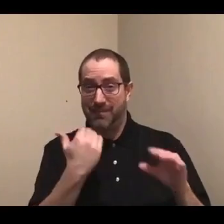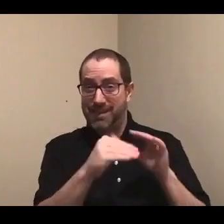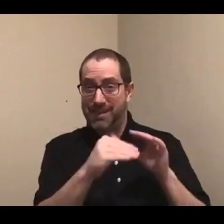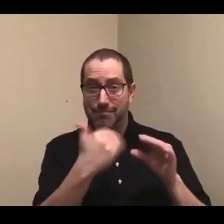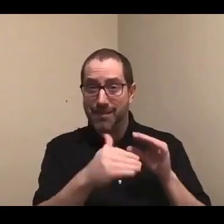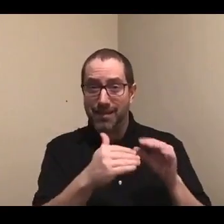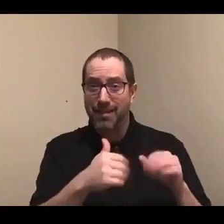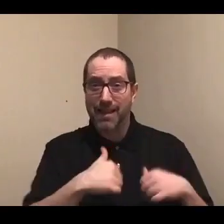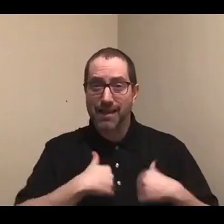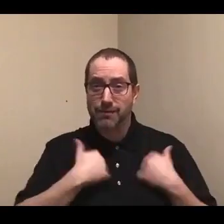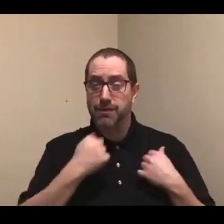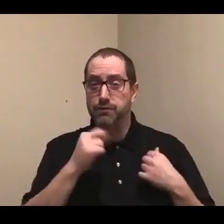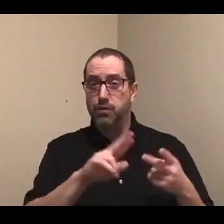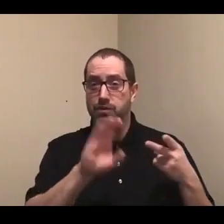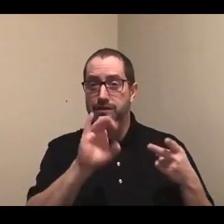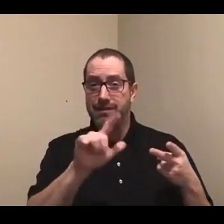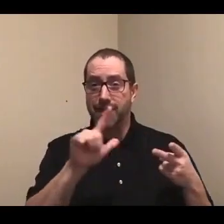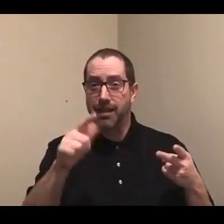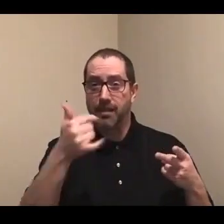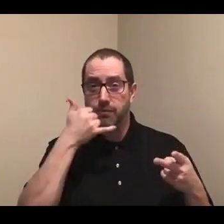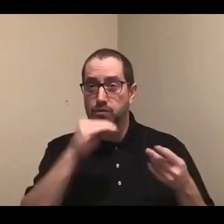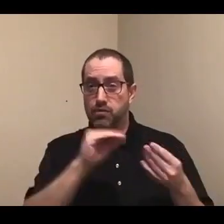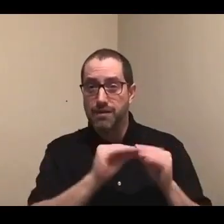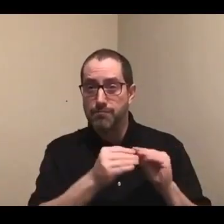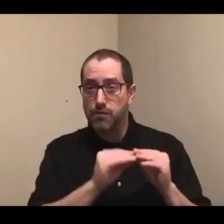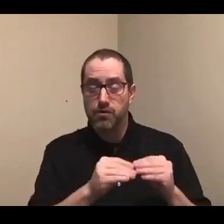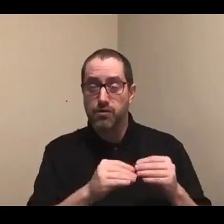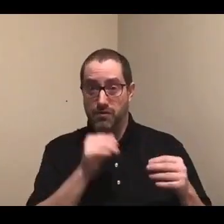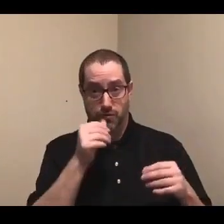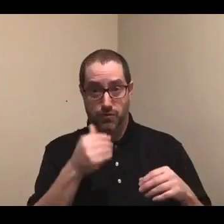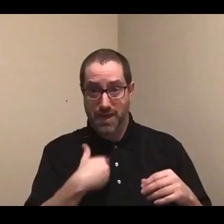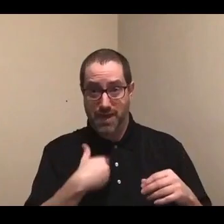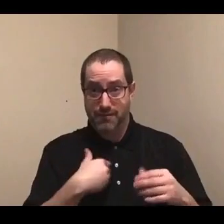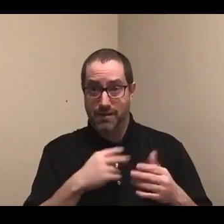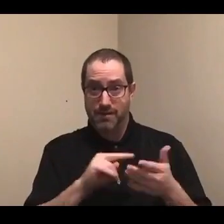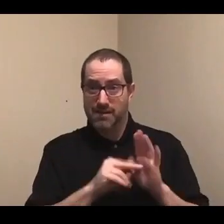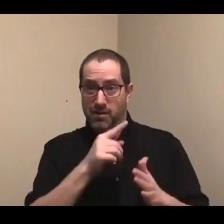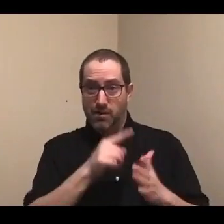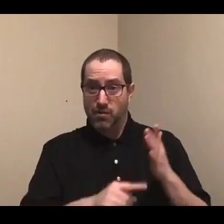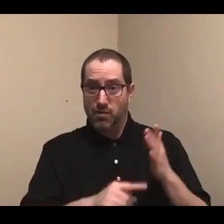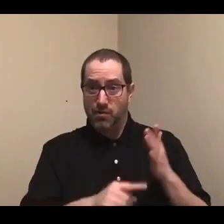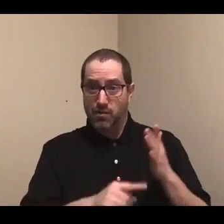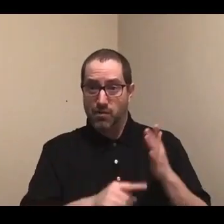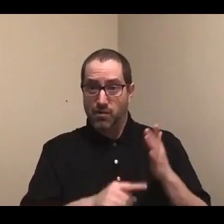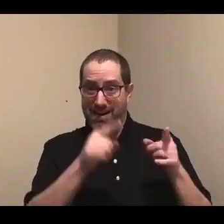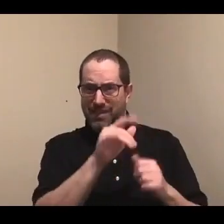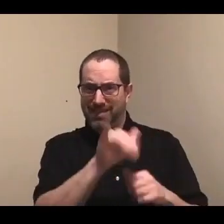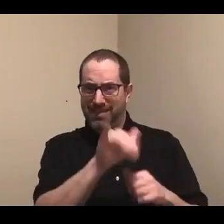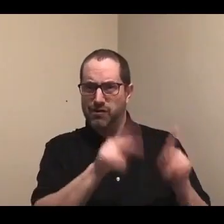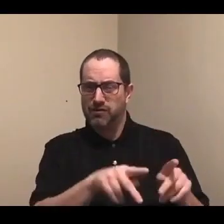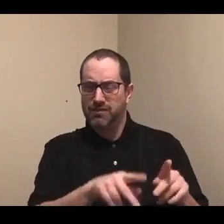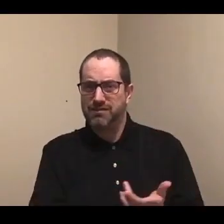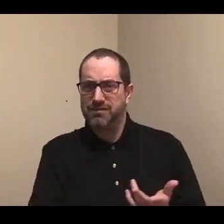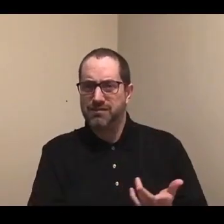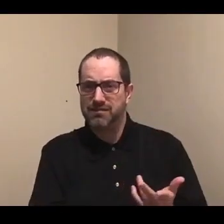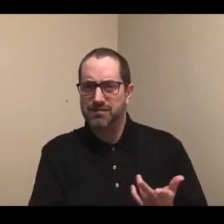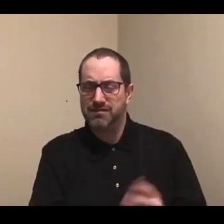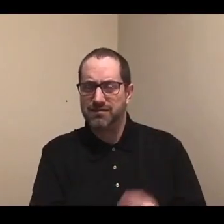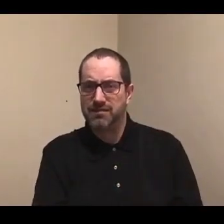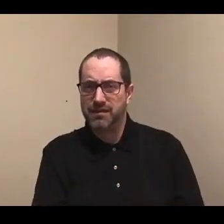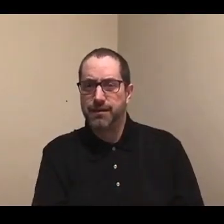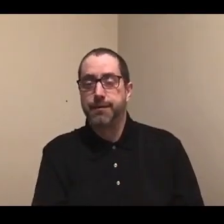number, or a cell phone, what happens with them with this booking system? Well, certainly if